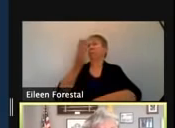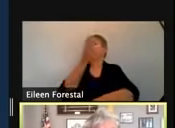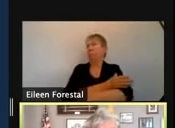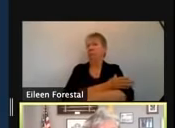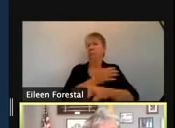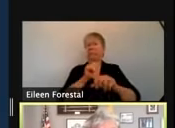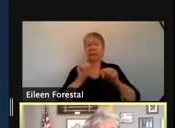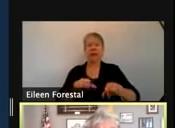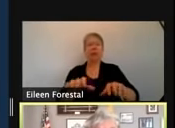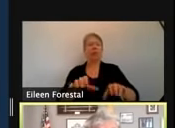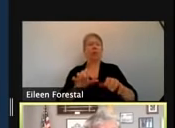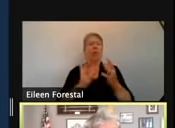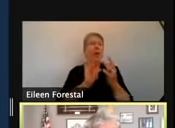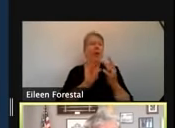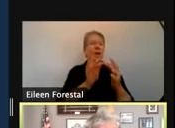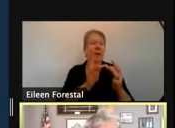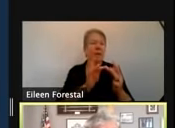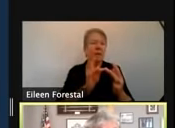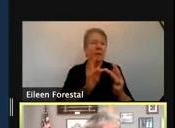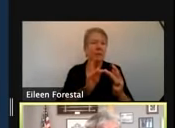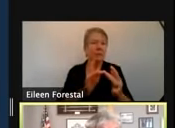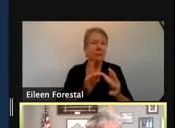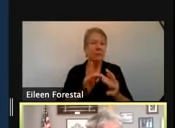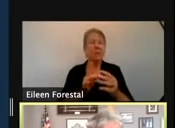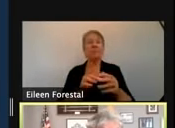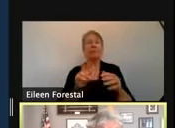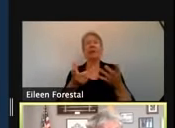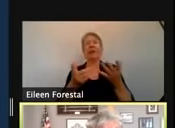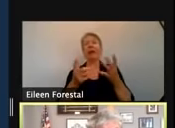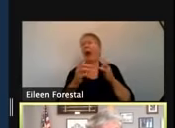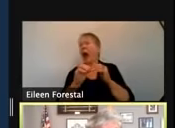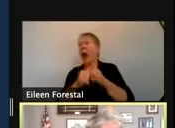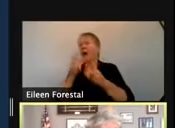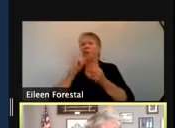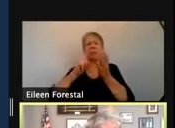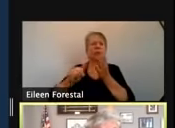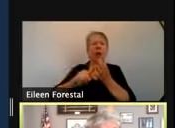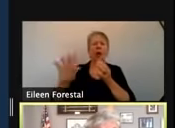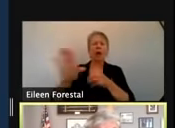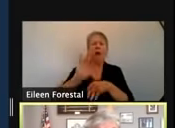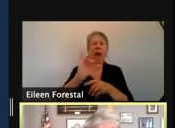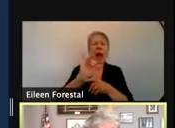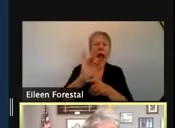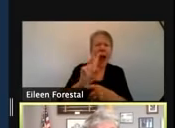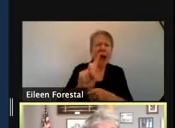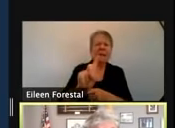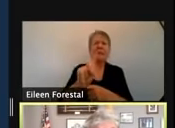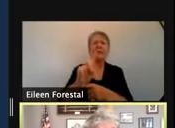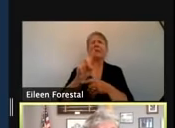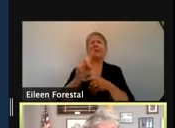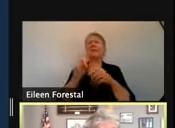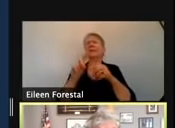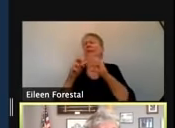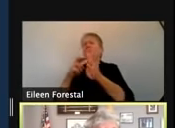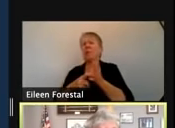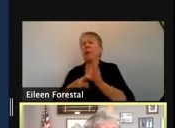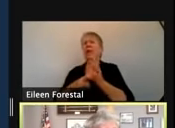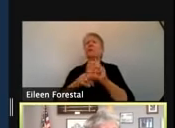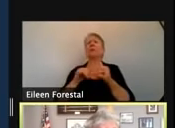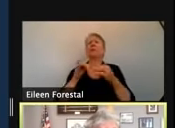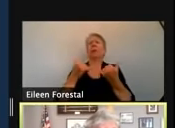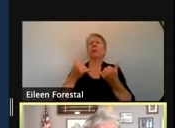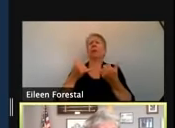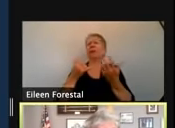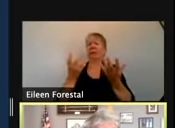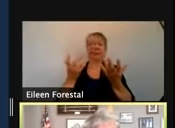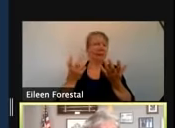and new ways to verify ID. The results, since reopening, our percentage of transactions processed online